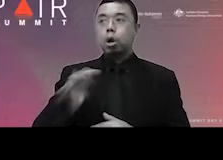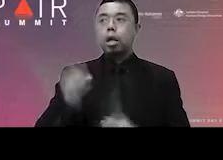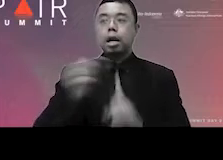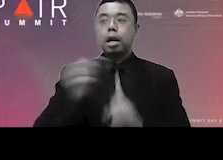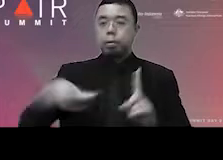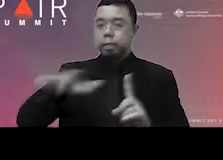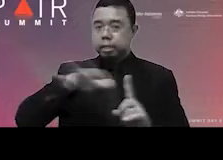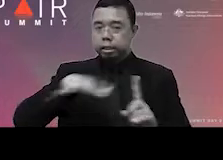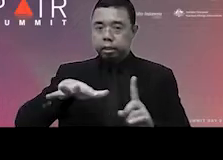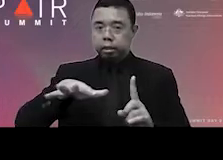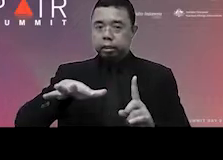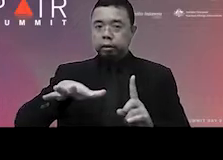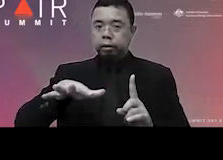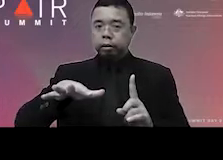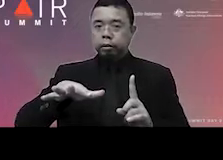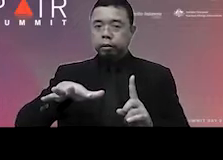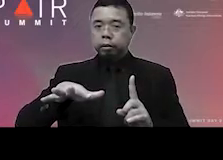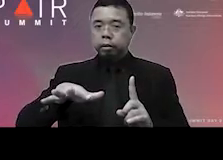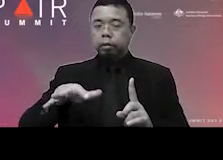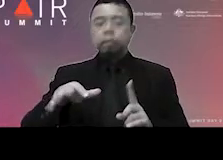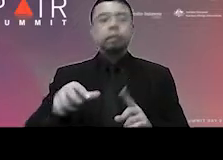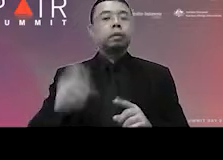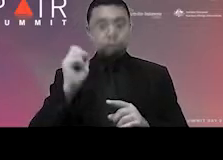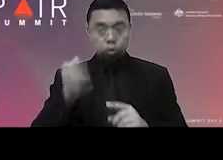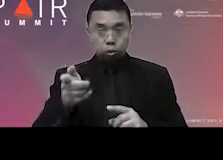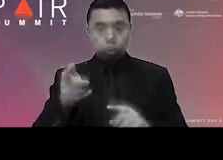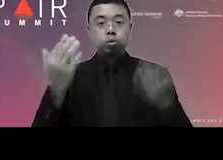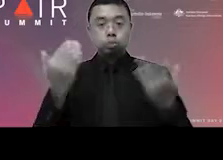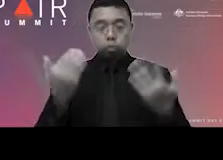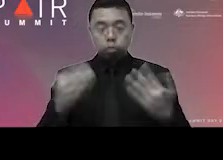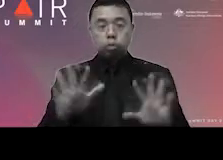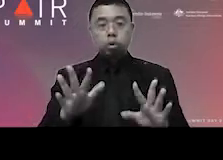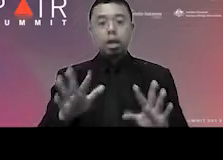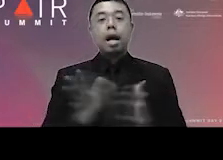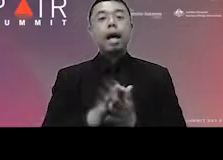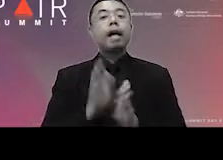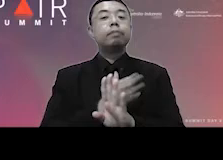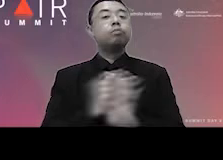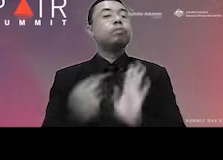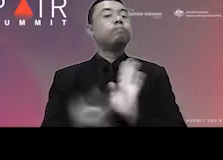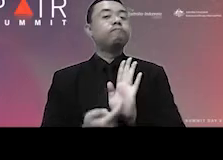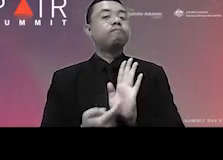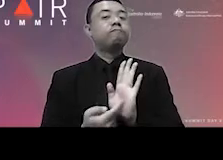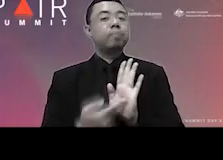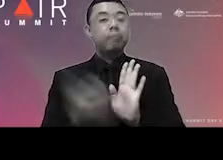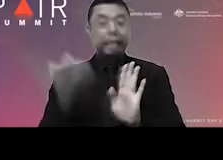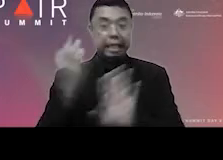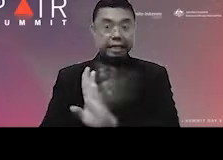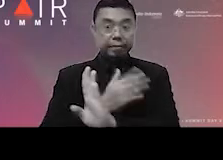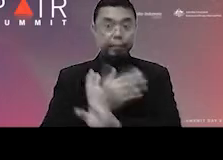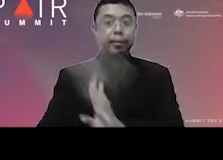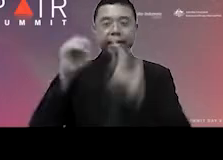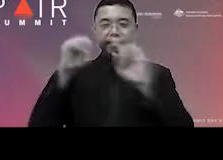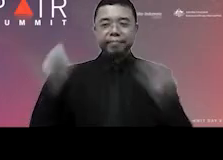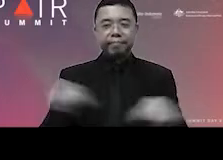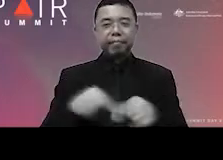Then, while the previous slide shows the ideal flow of COVID-19 data, we found that